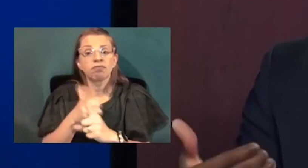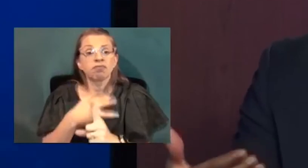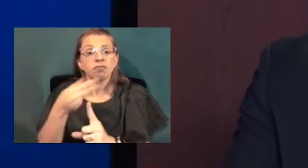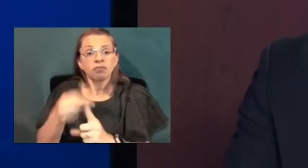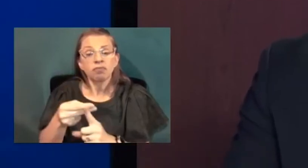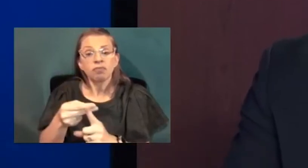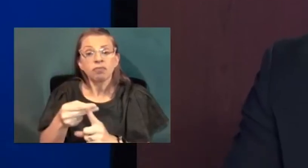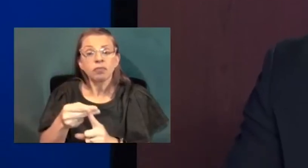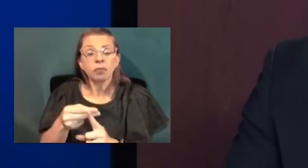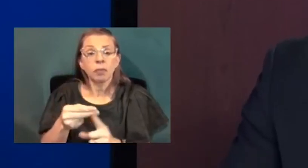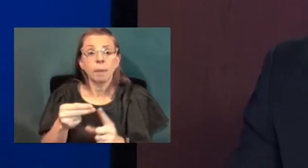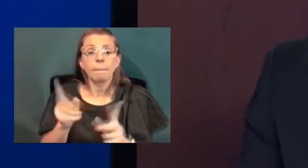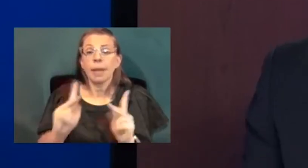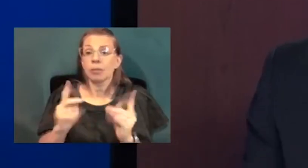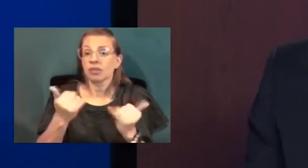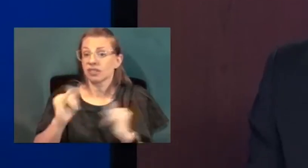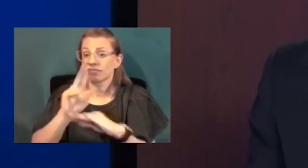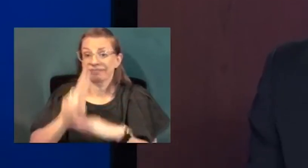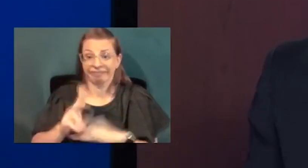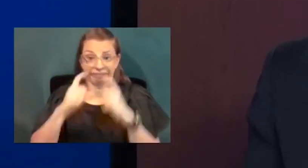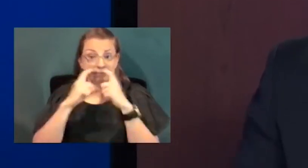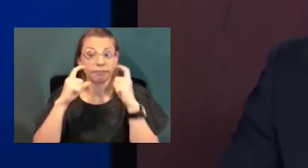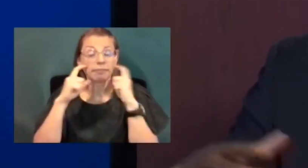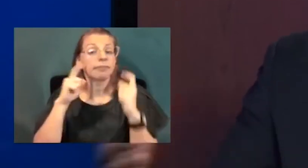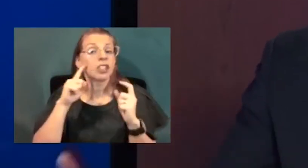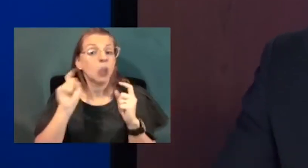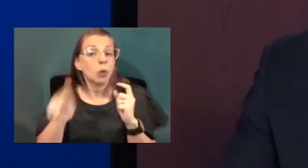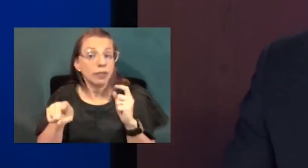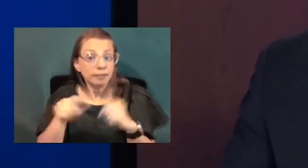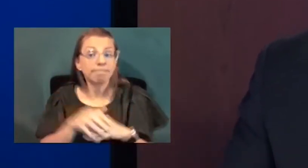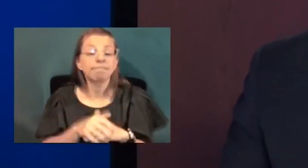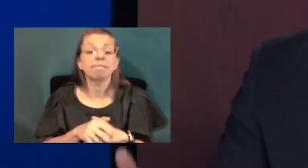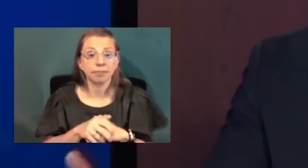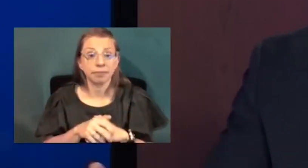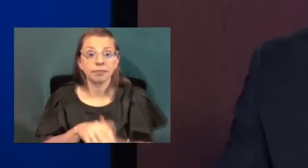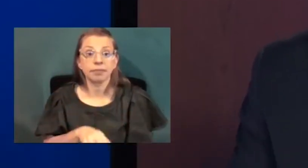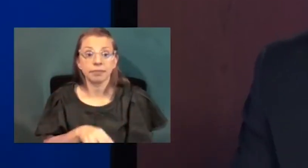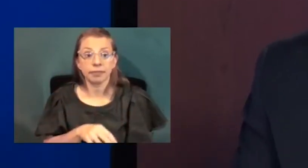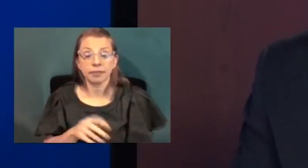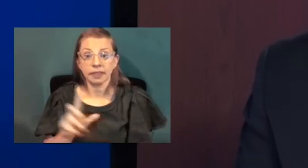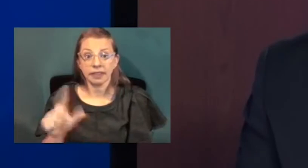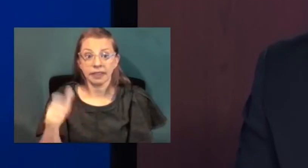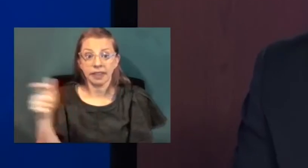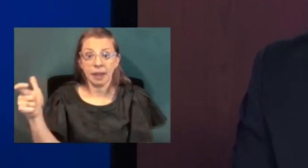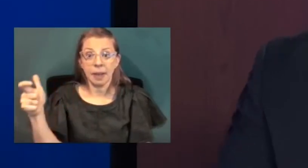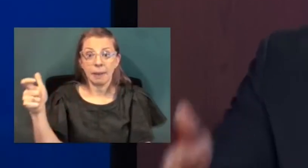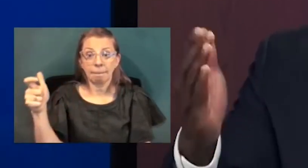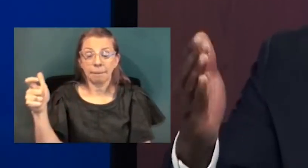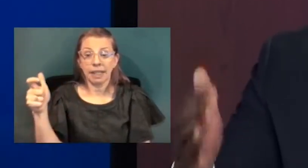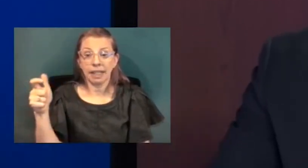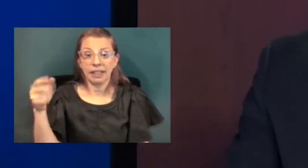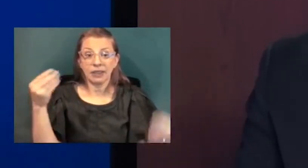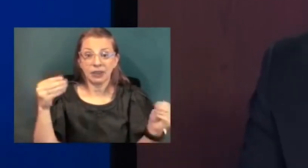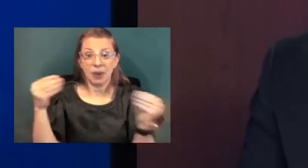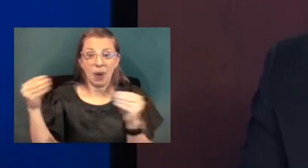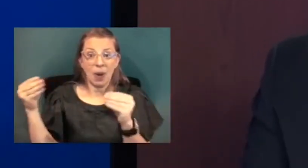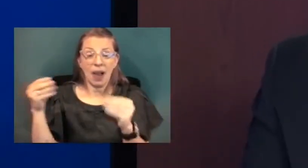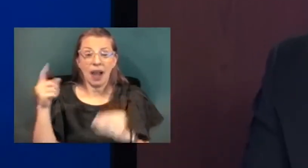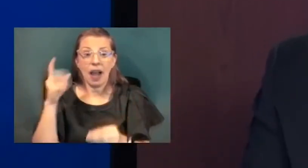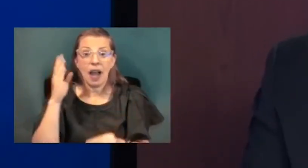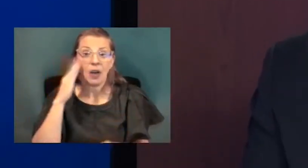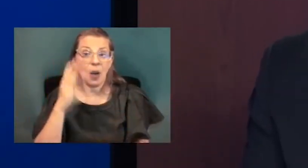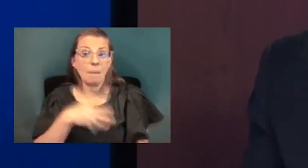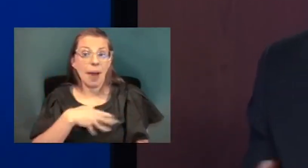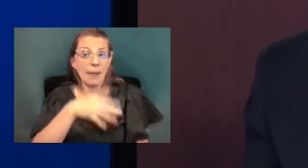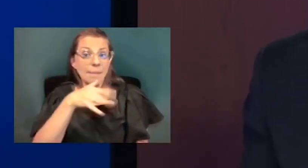people who are still wearing their masks at the local giant box store. I won't advertise for any, but I know my mother does all the time too.